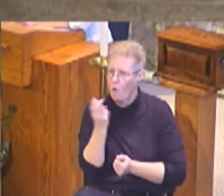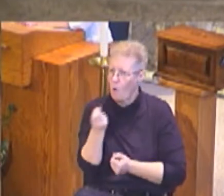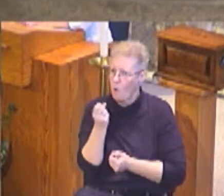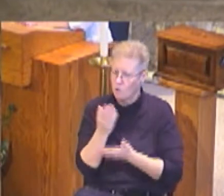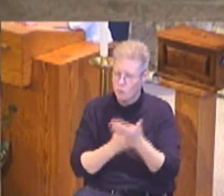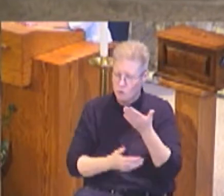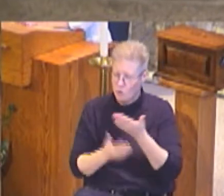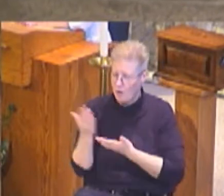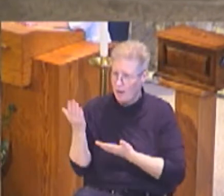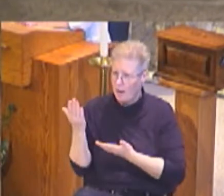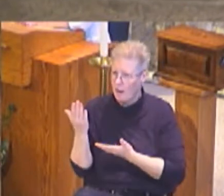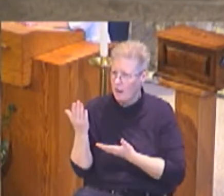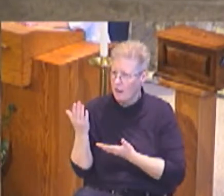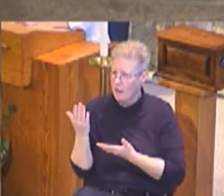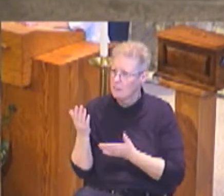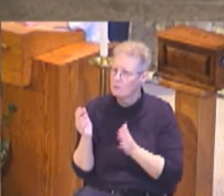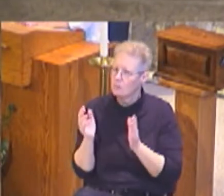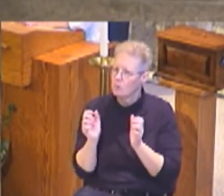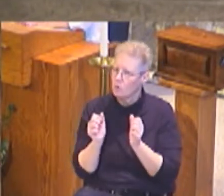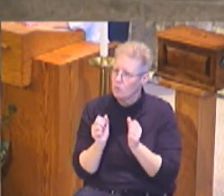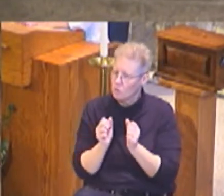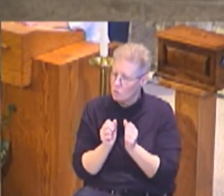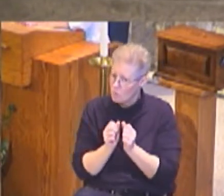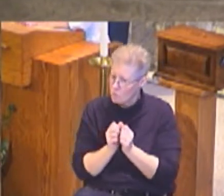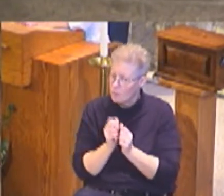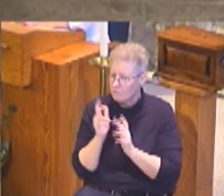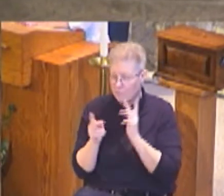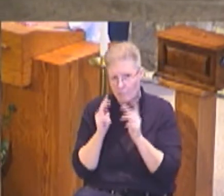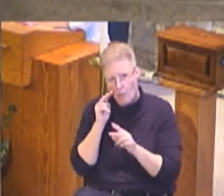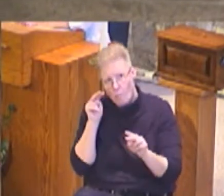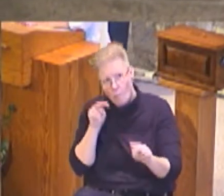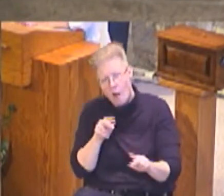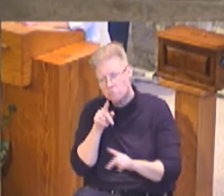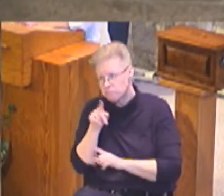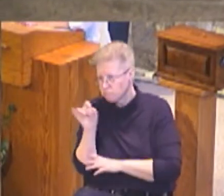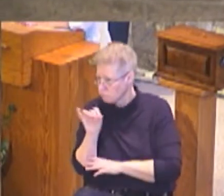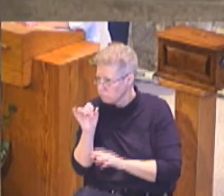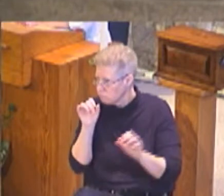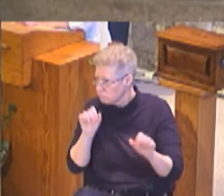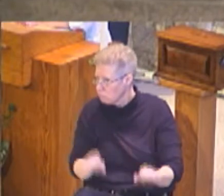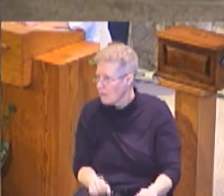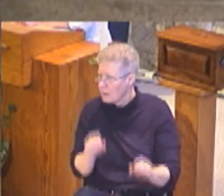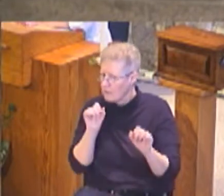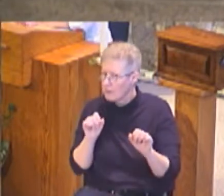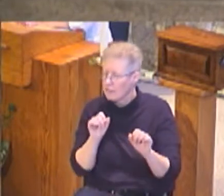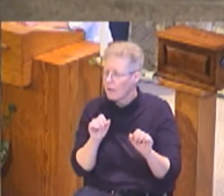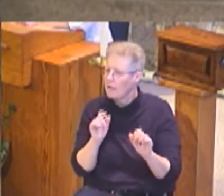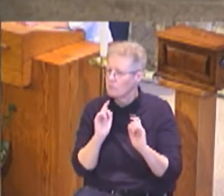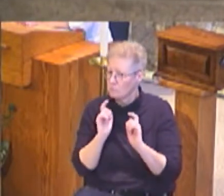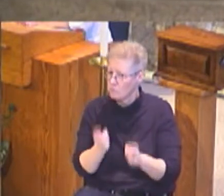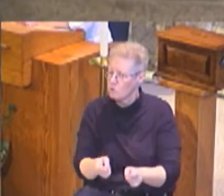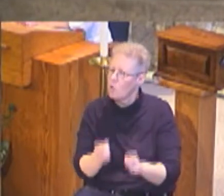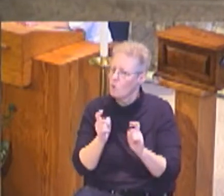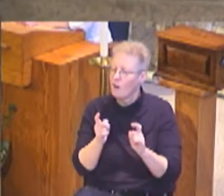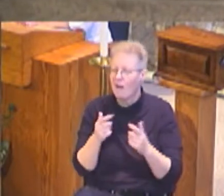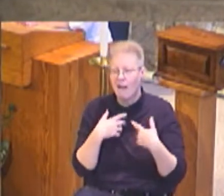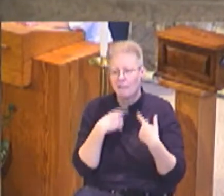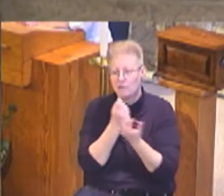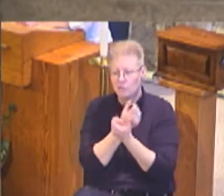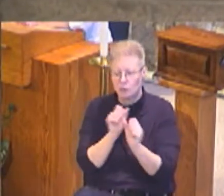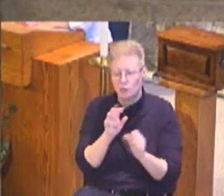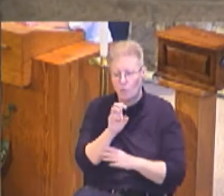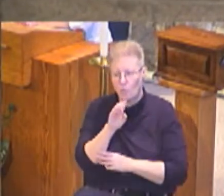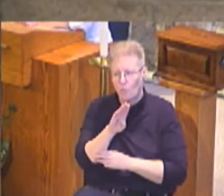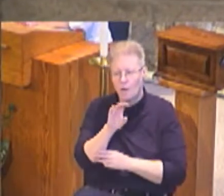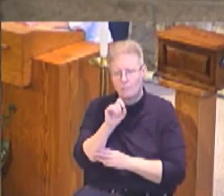And in, with those that are live streaming, you too can give on a secure website. There's a little button on your screen you could for you